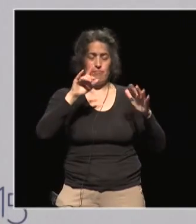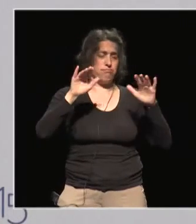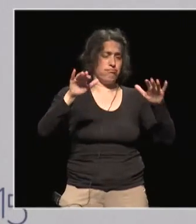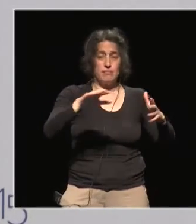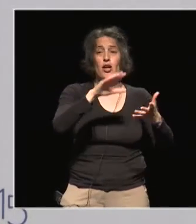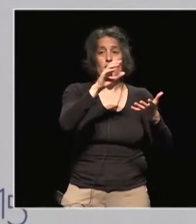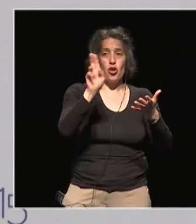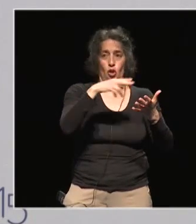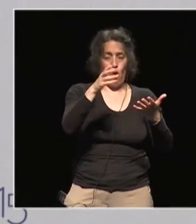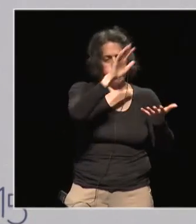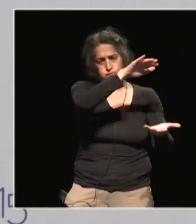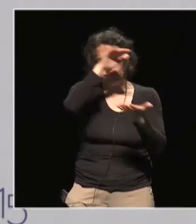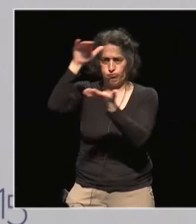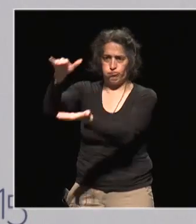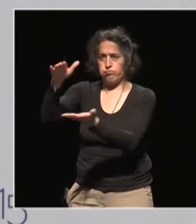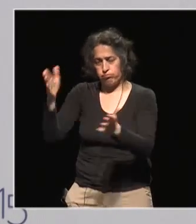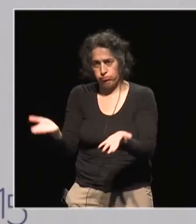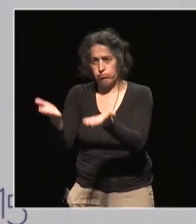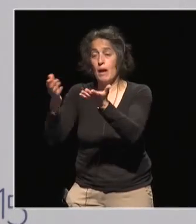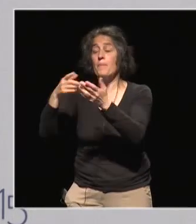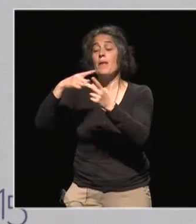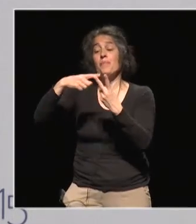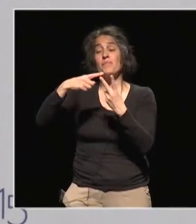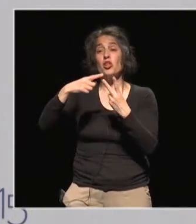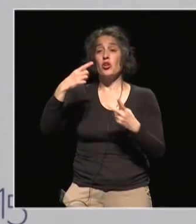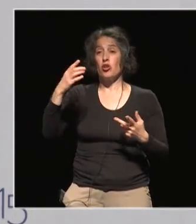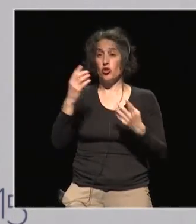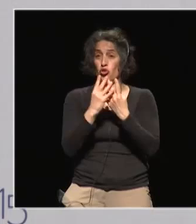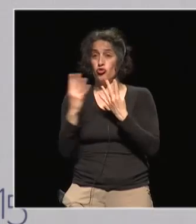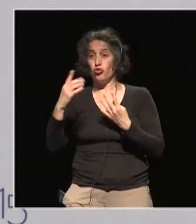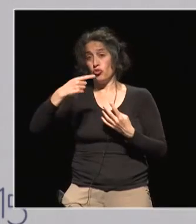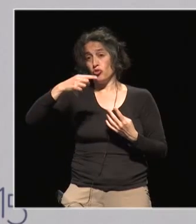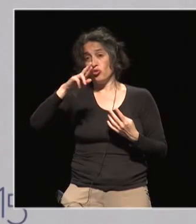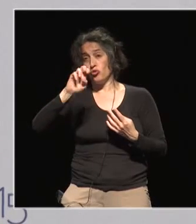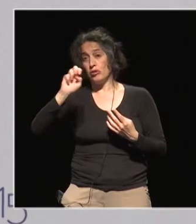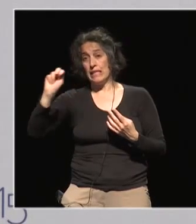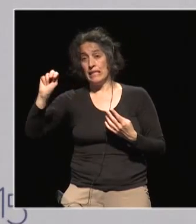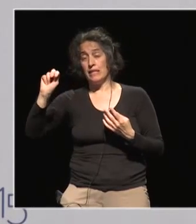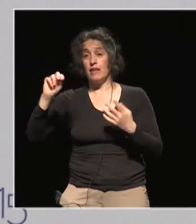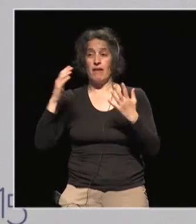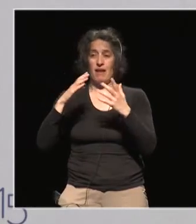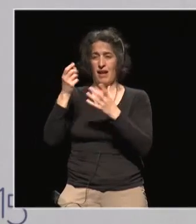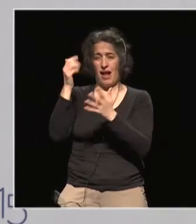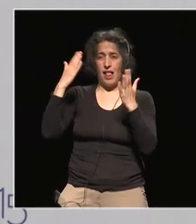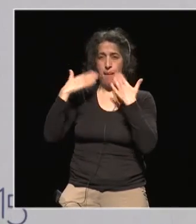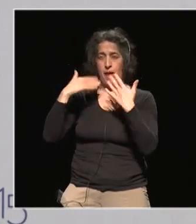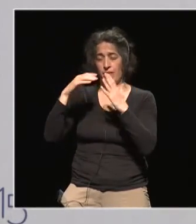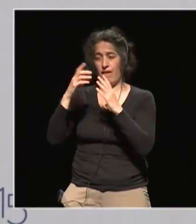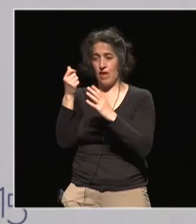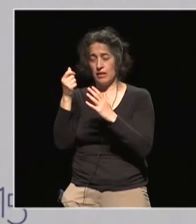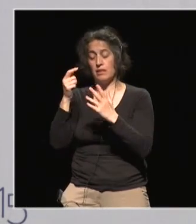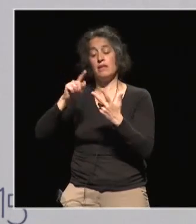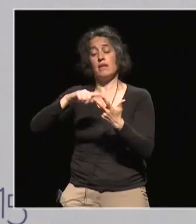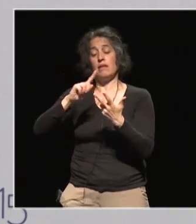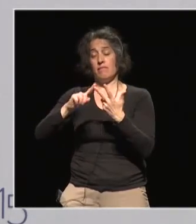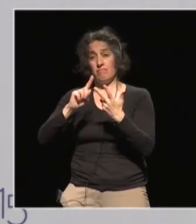also very present in the Green Climate Fund. We are very keen on adaptation. We have the Global Climate Change Alliance